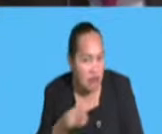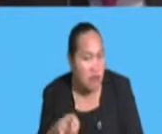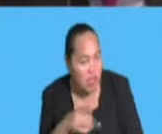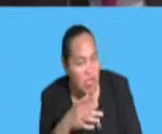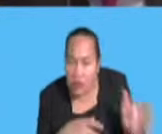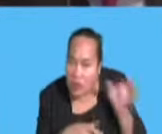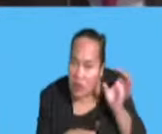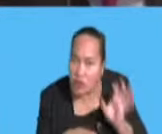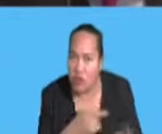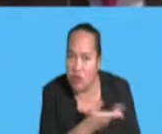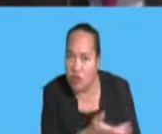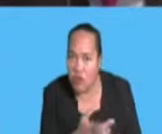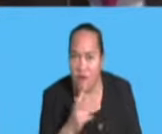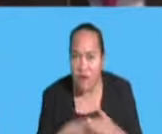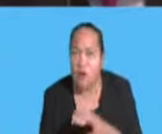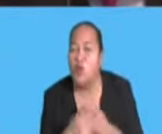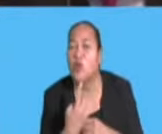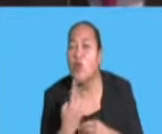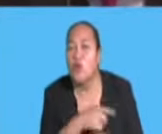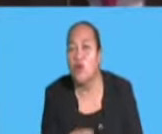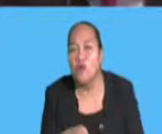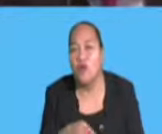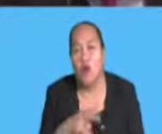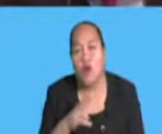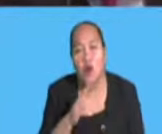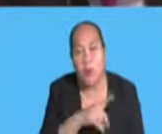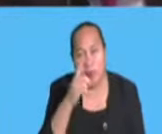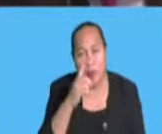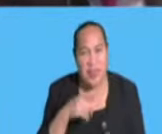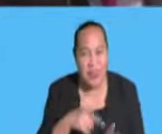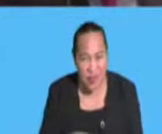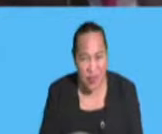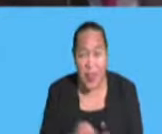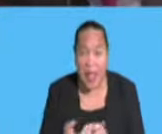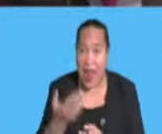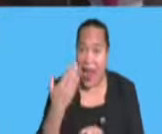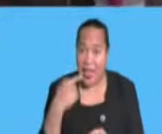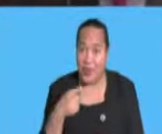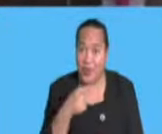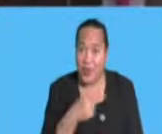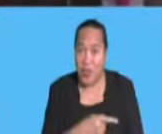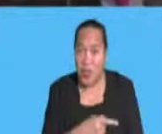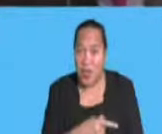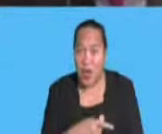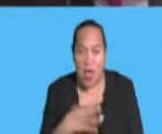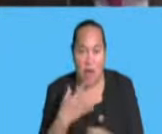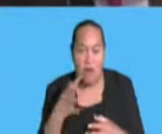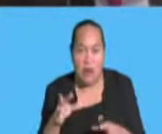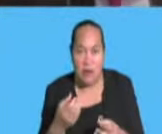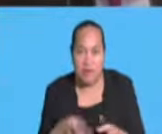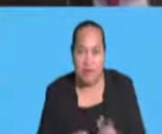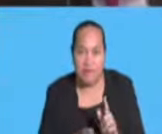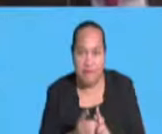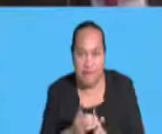employment. Honorable Speaker said, late last week it was an honor to receive the Employment Productivity Master Plan developed